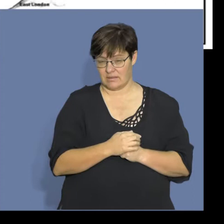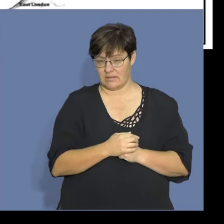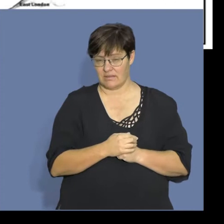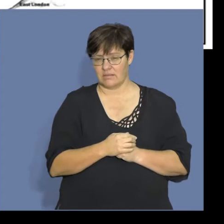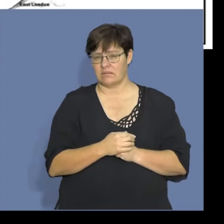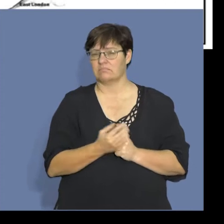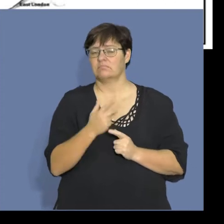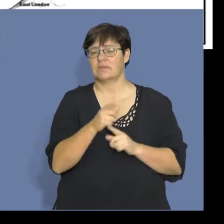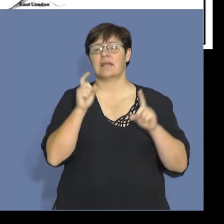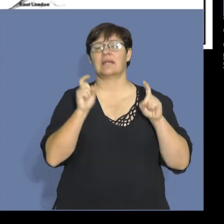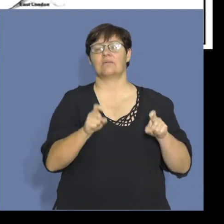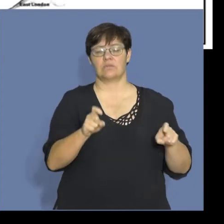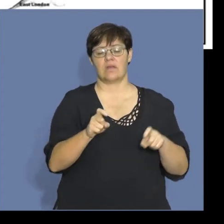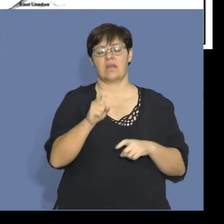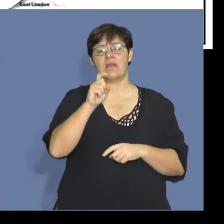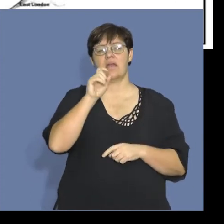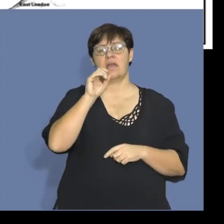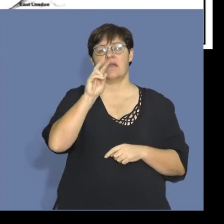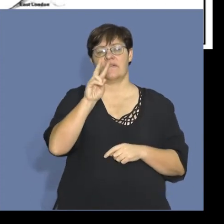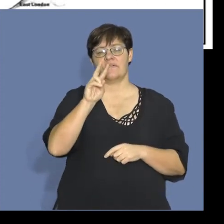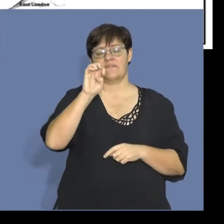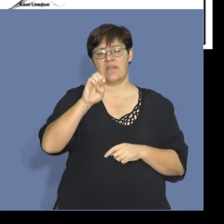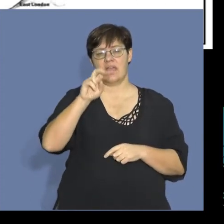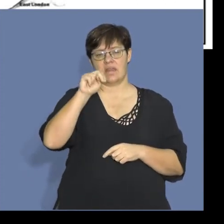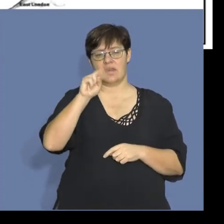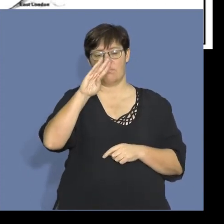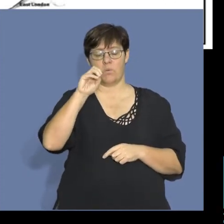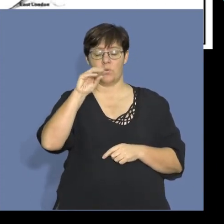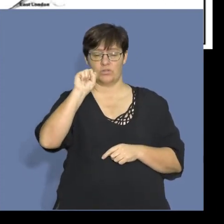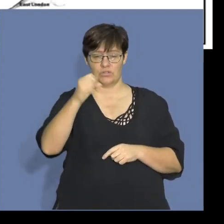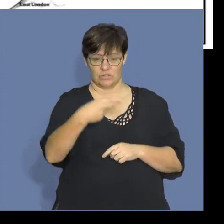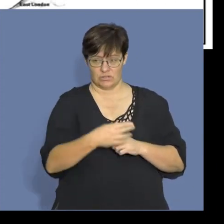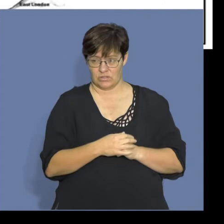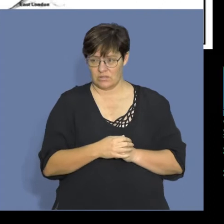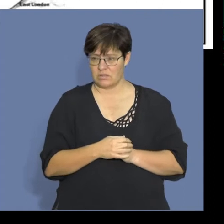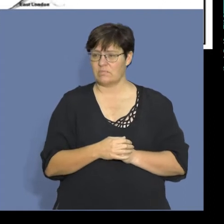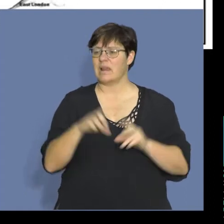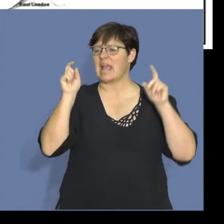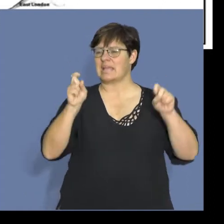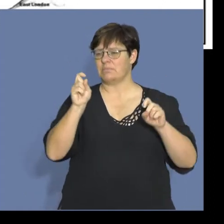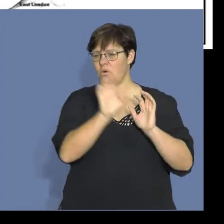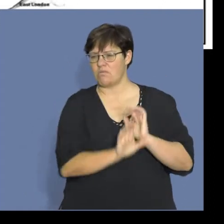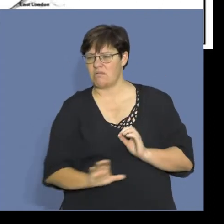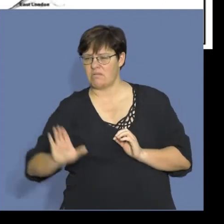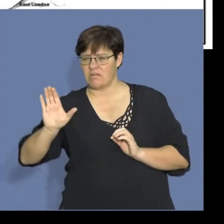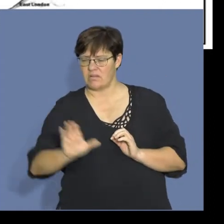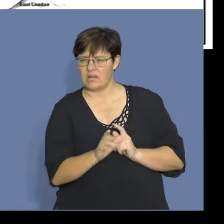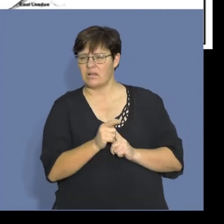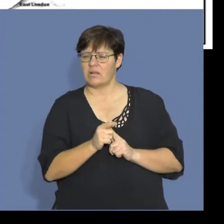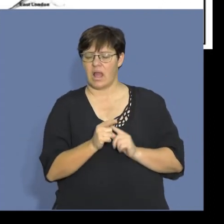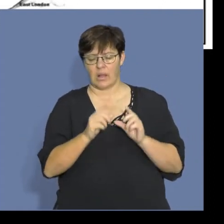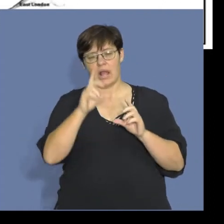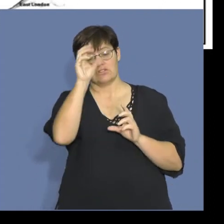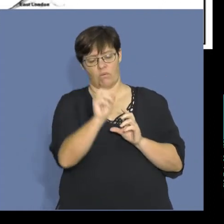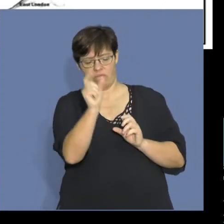guys, points to the Cape fynbos. Again, unique towards the Cape Town area. It's kind of towards the